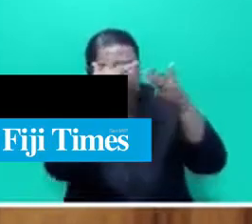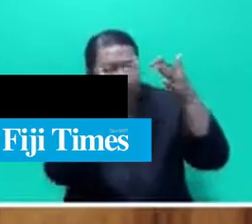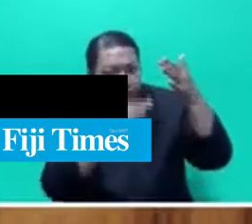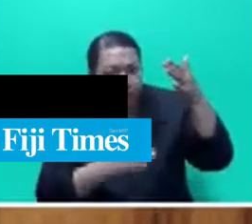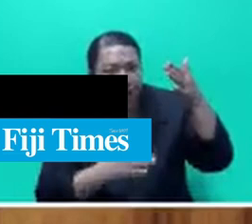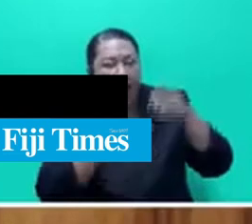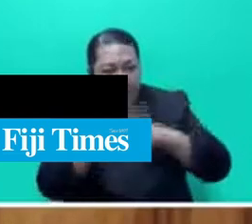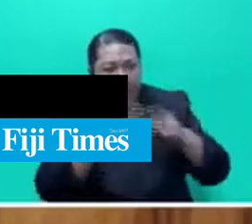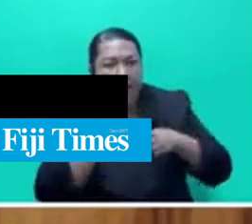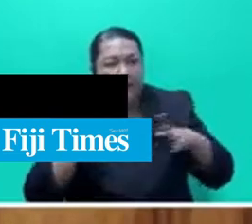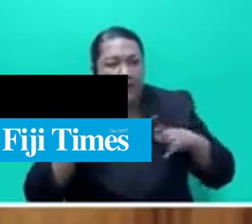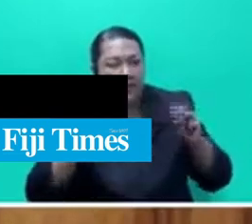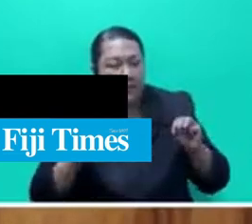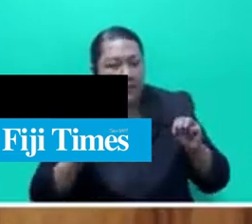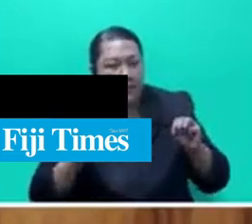referred to,